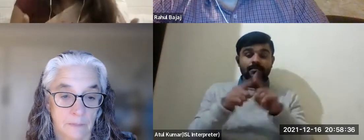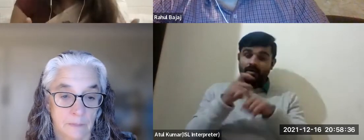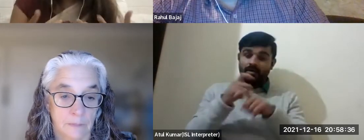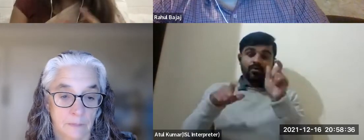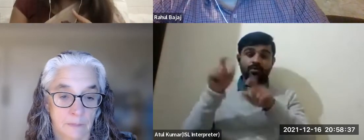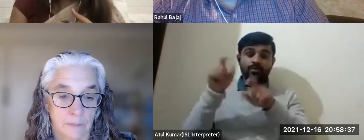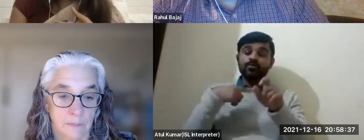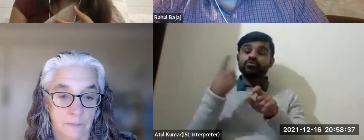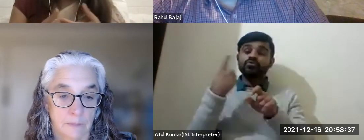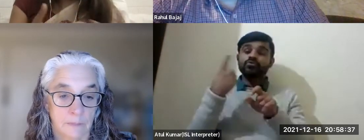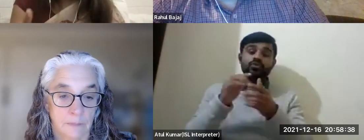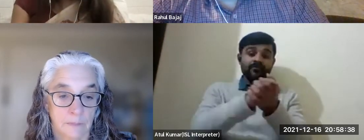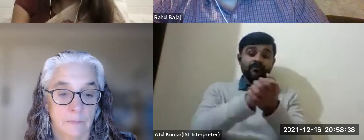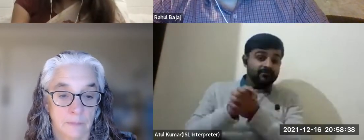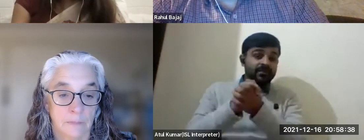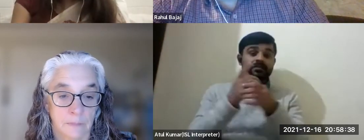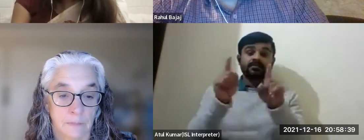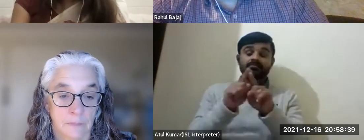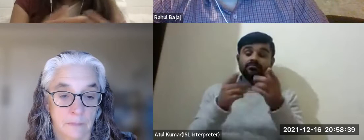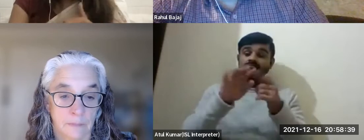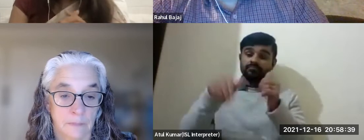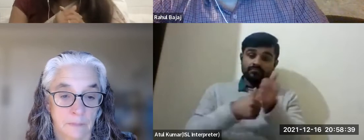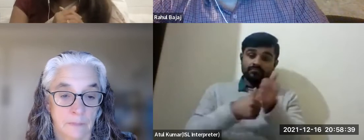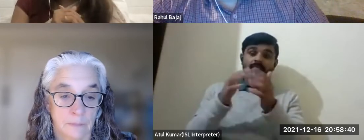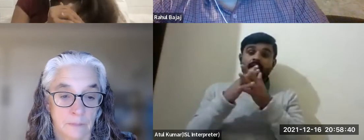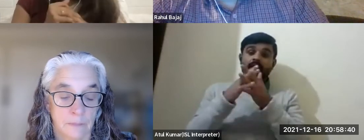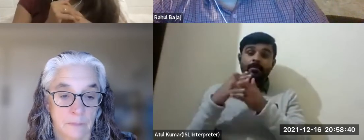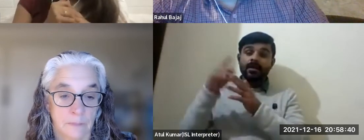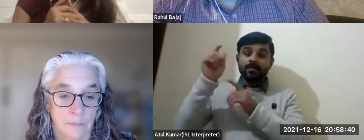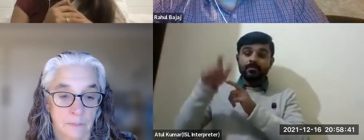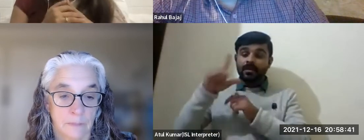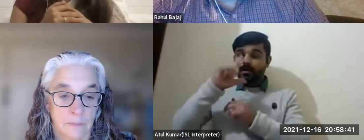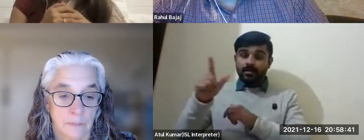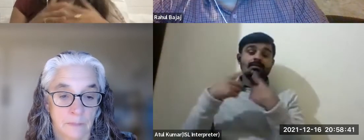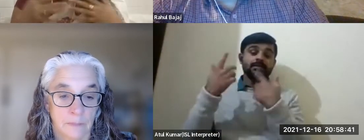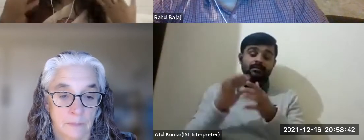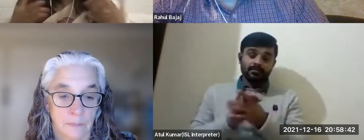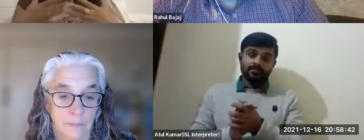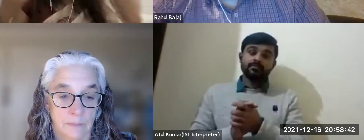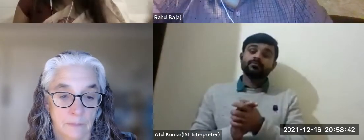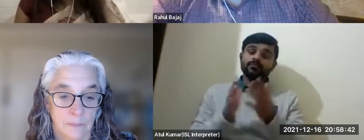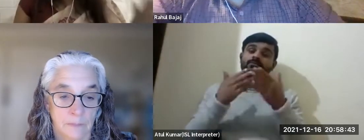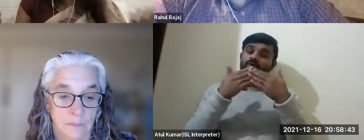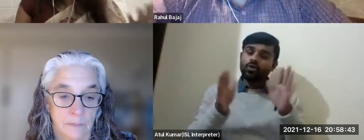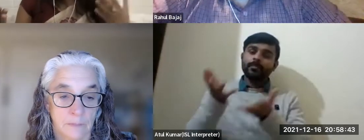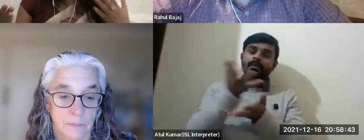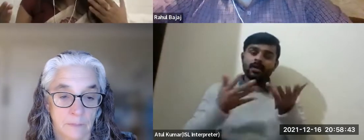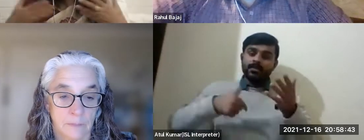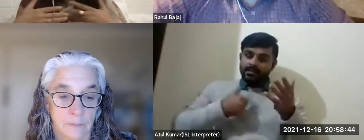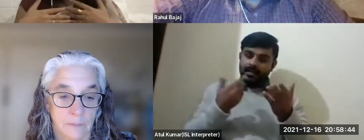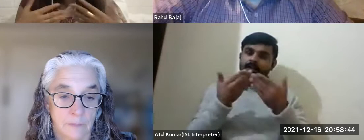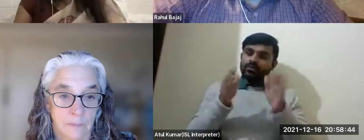who are allies, like, Bank of America, the person that Lainey talked about. Yeah, but we have to be open even on our